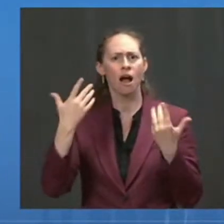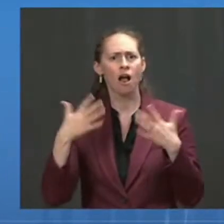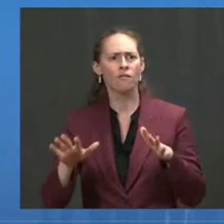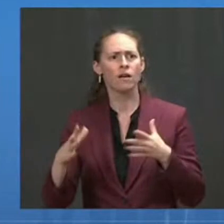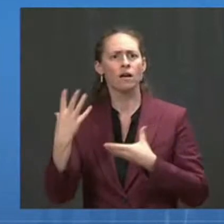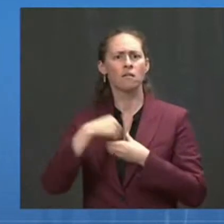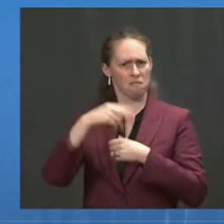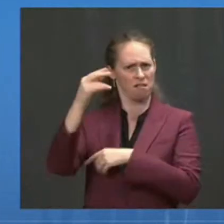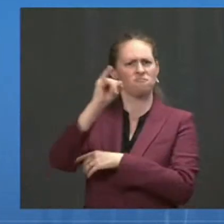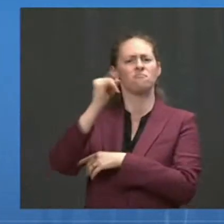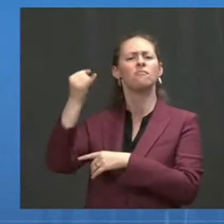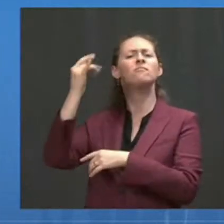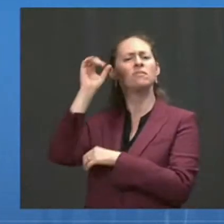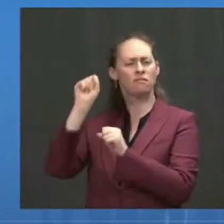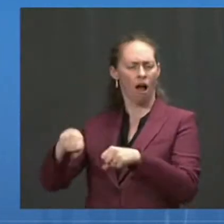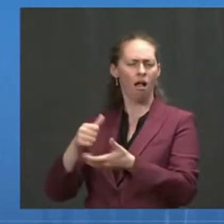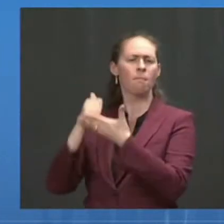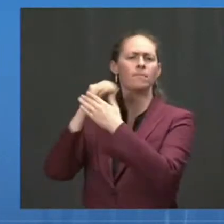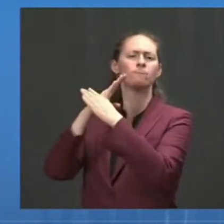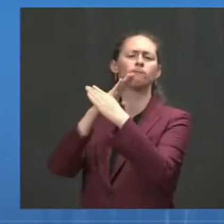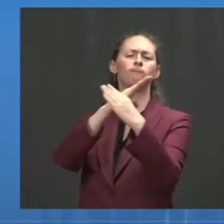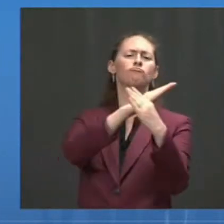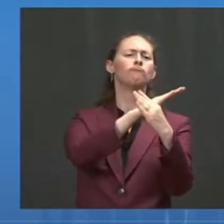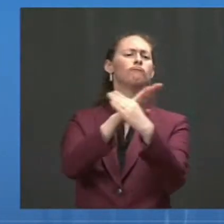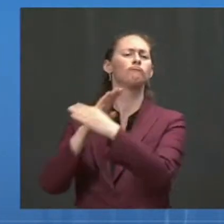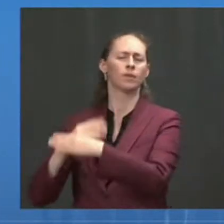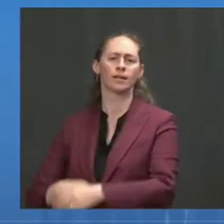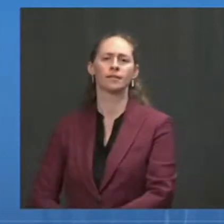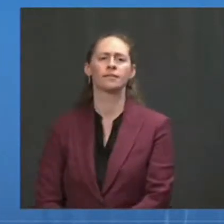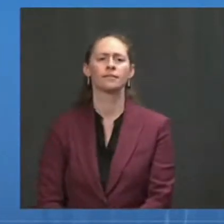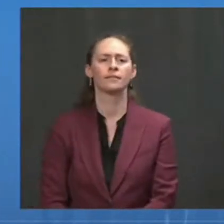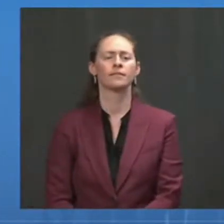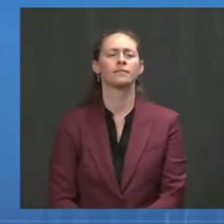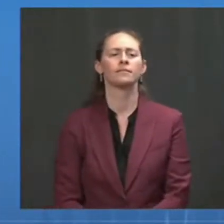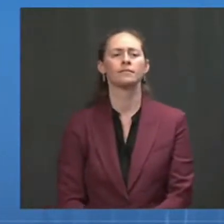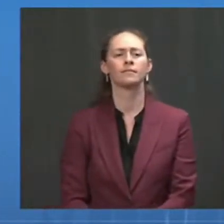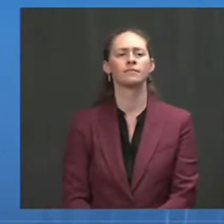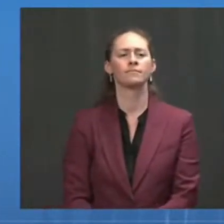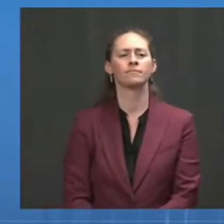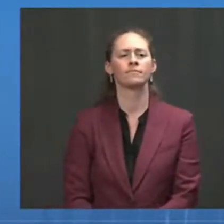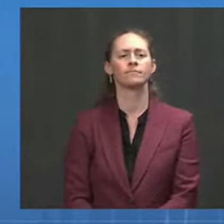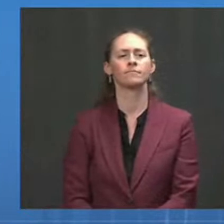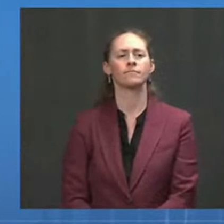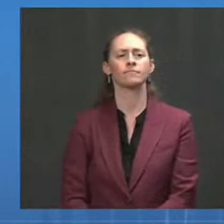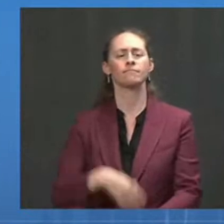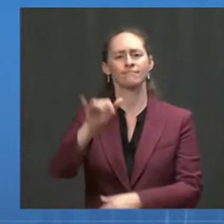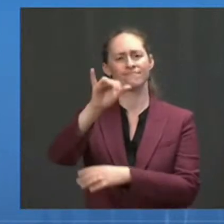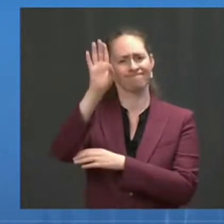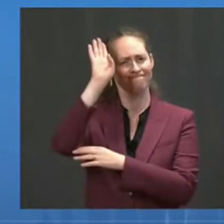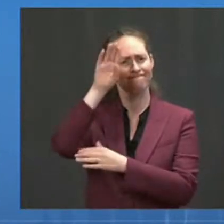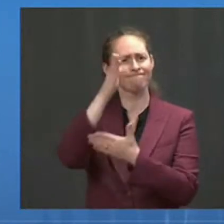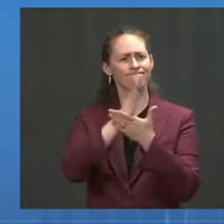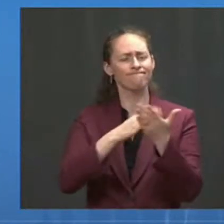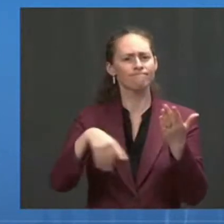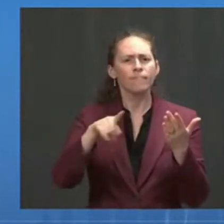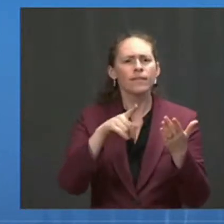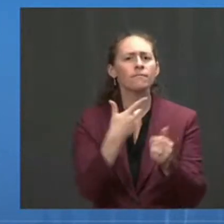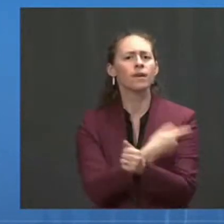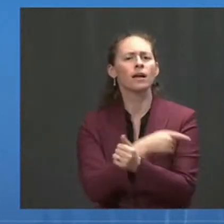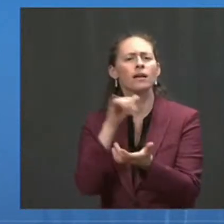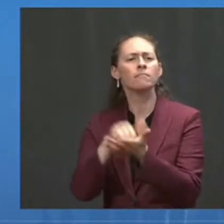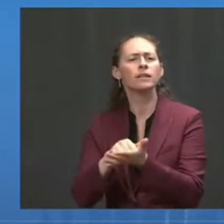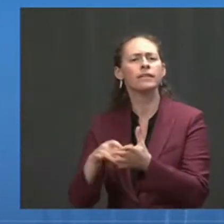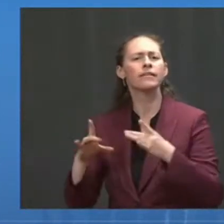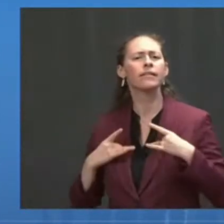are inevitable with any vaccine because no vaccine is 100% effective. As you can see, as we've seen in